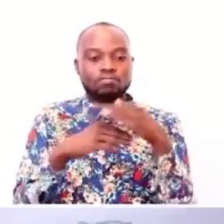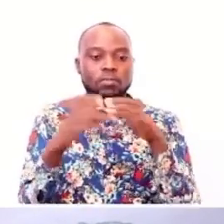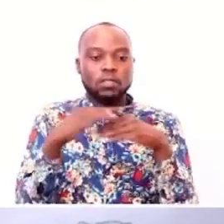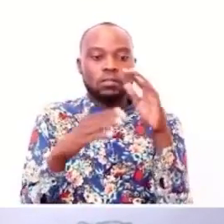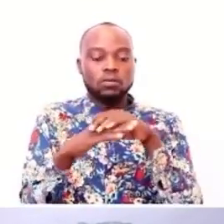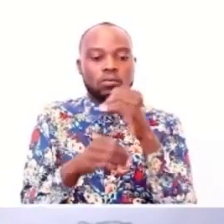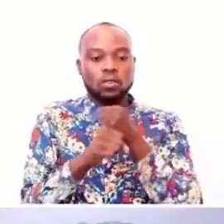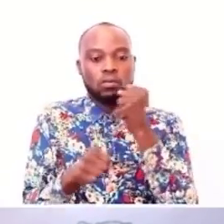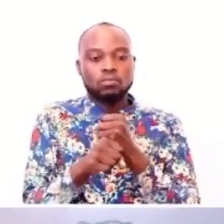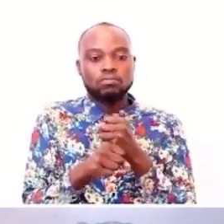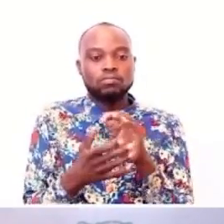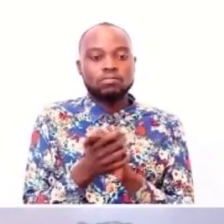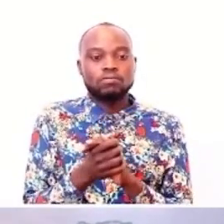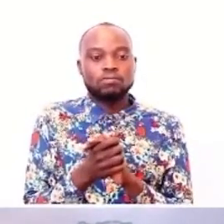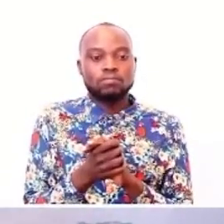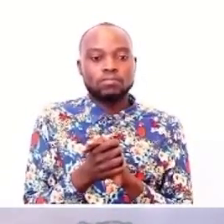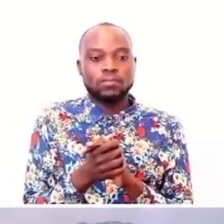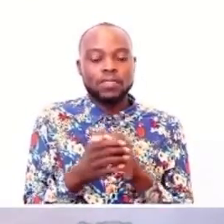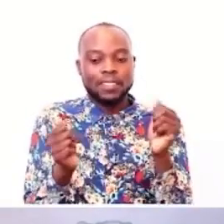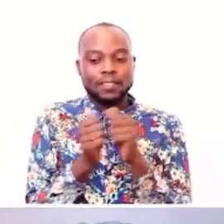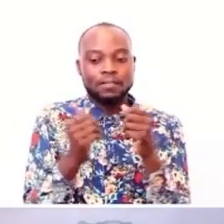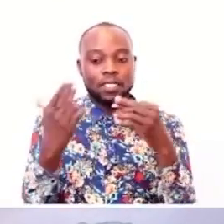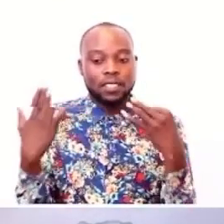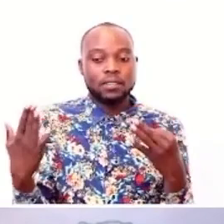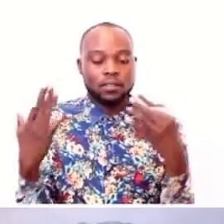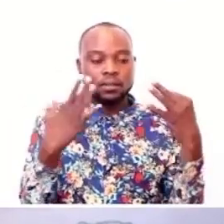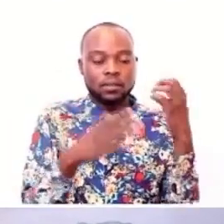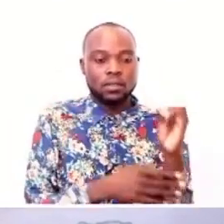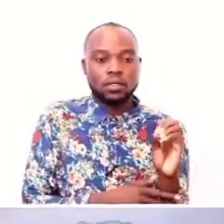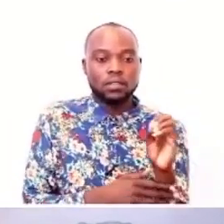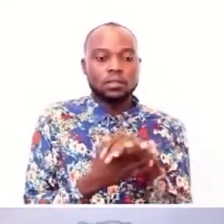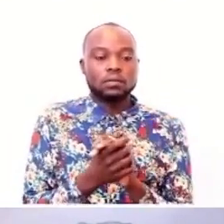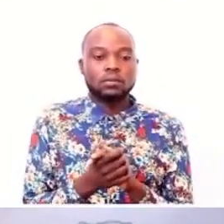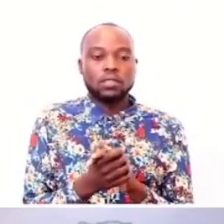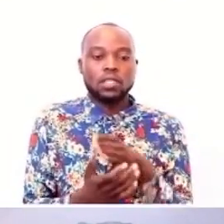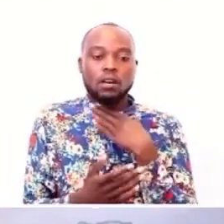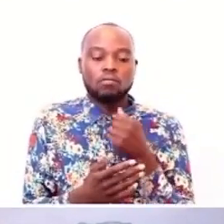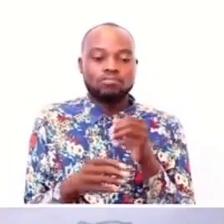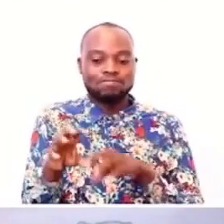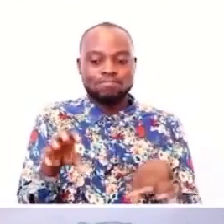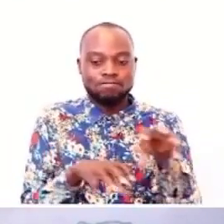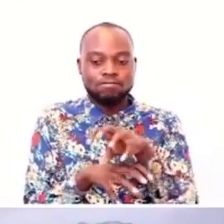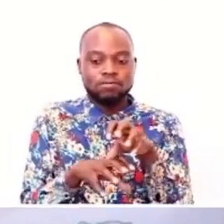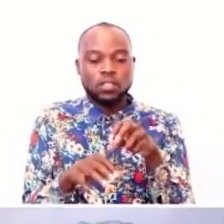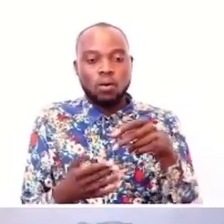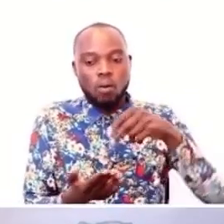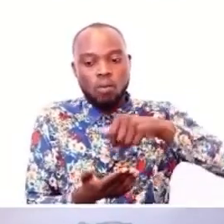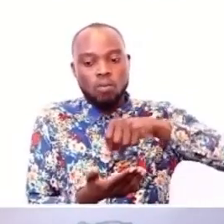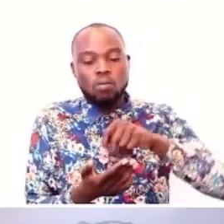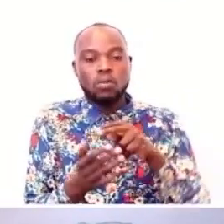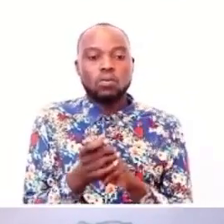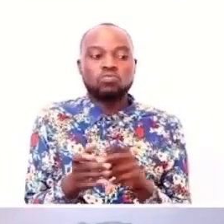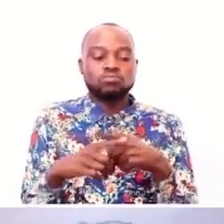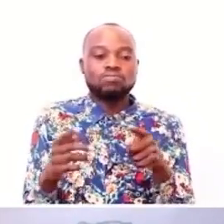of John Martin's work in 1980s, who decided to sprinkle a little bit of mineral ore dust into